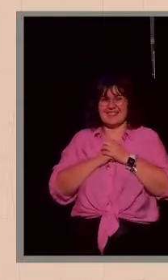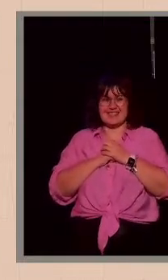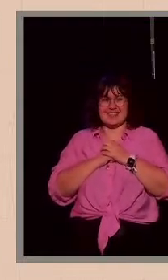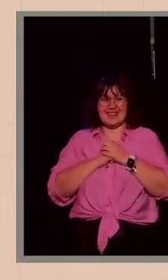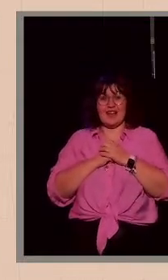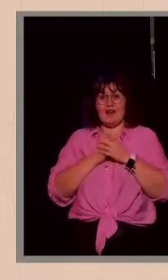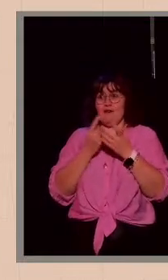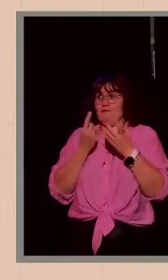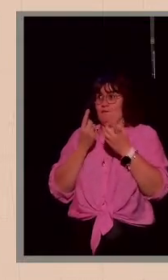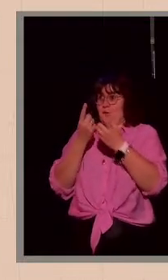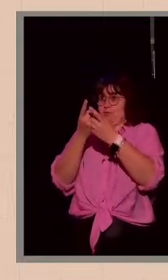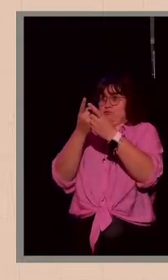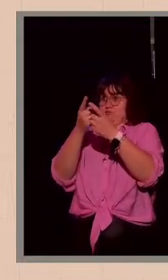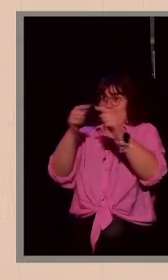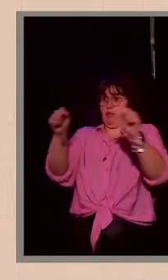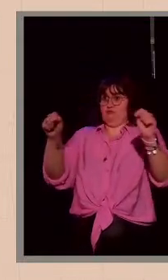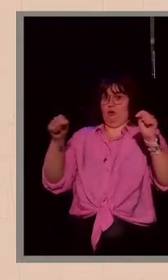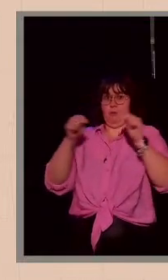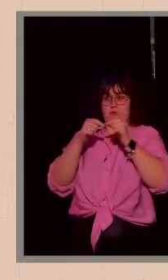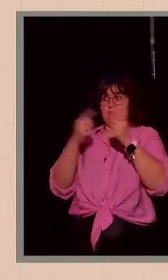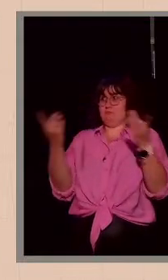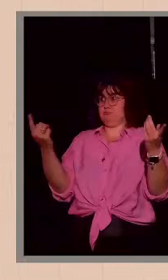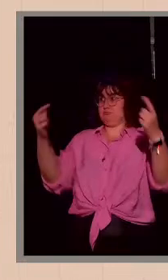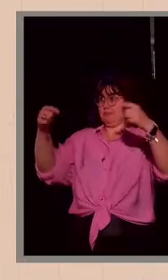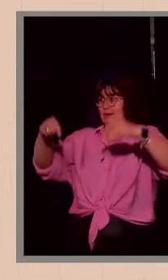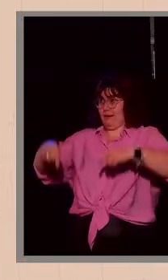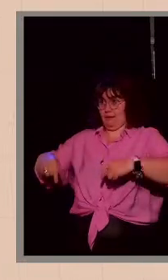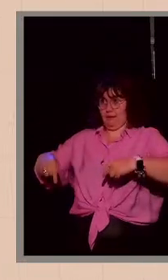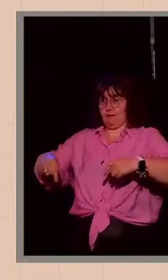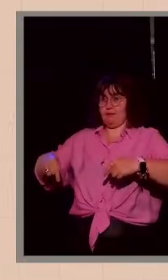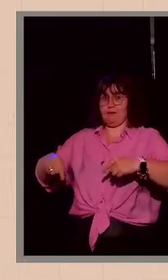For those of us who are in the room,